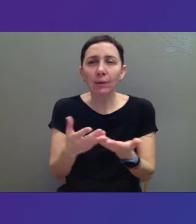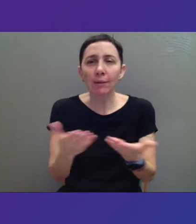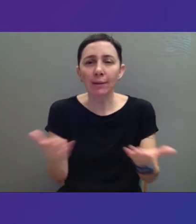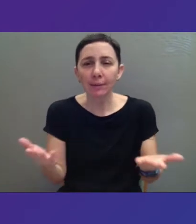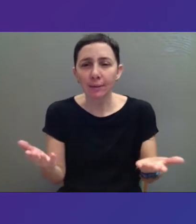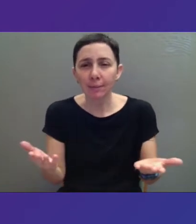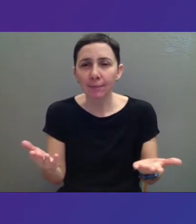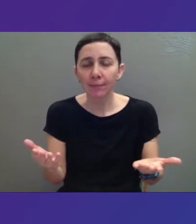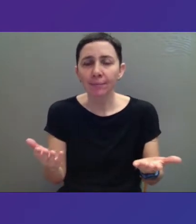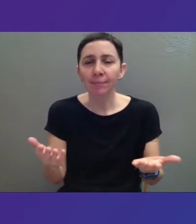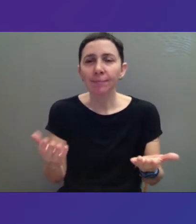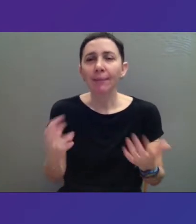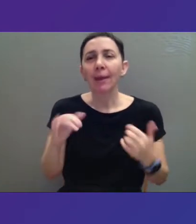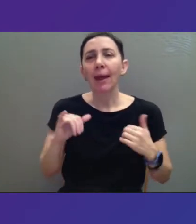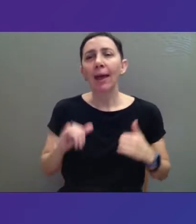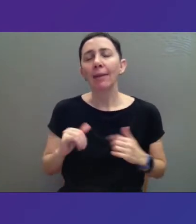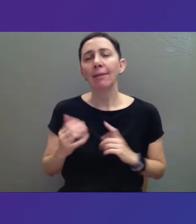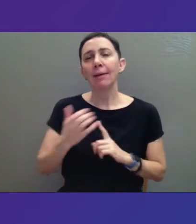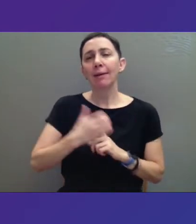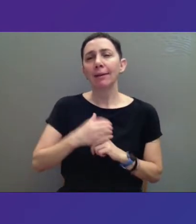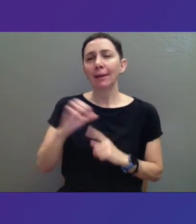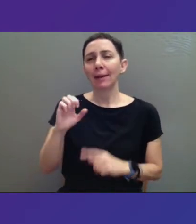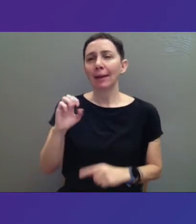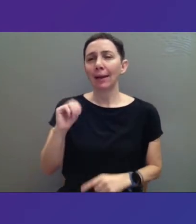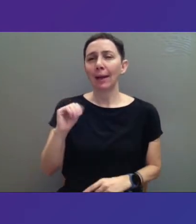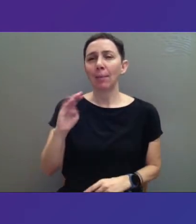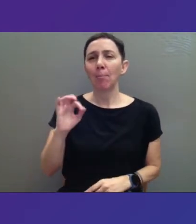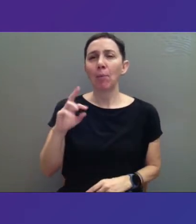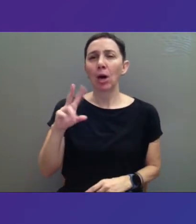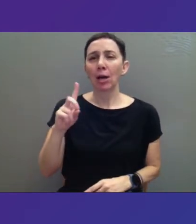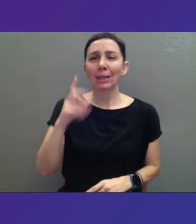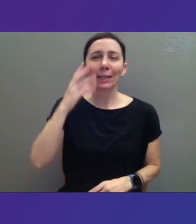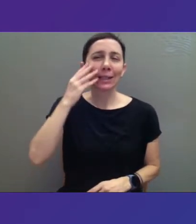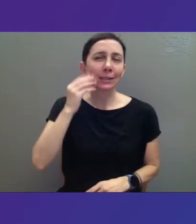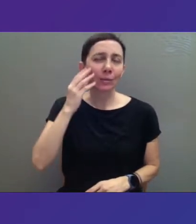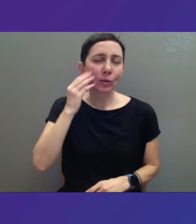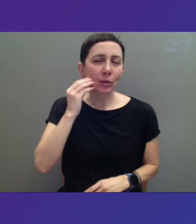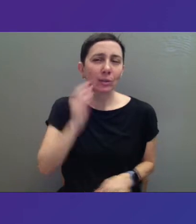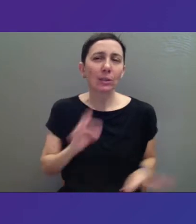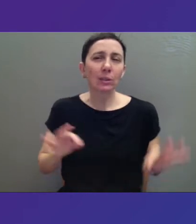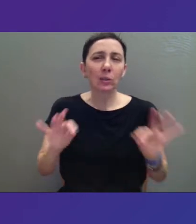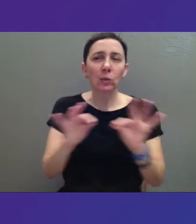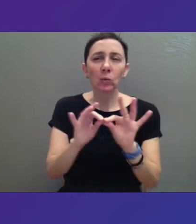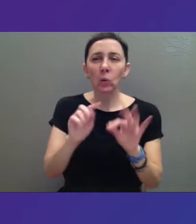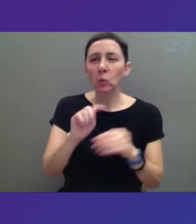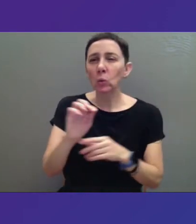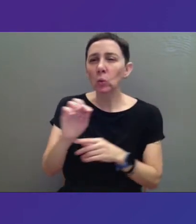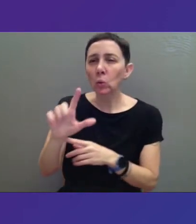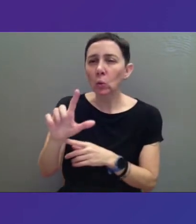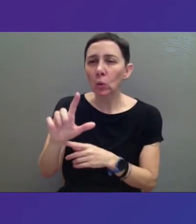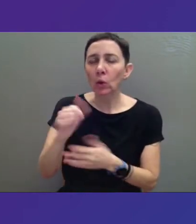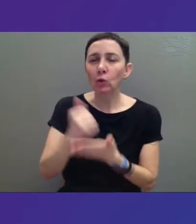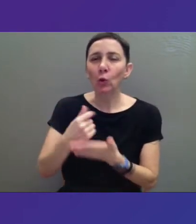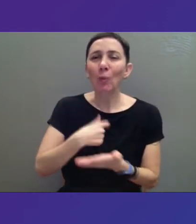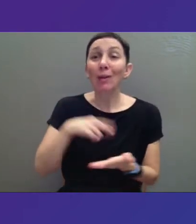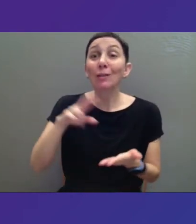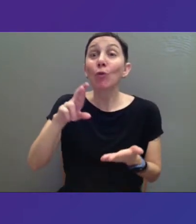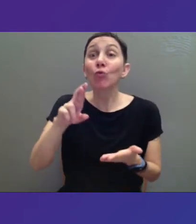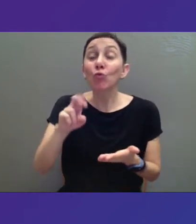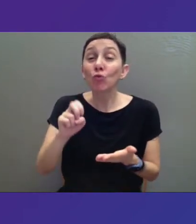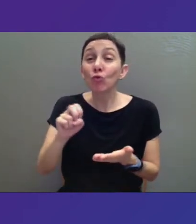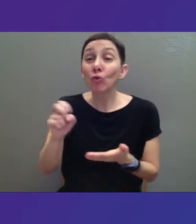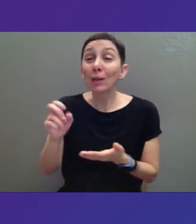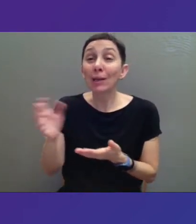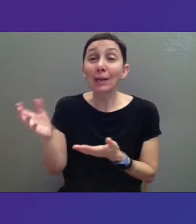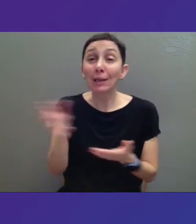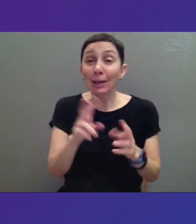that embodied experience is a really crucial tool in helping us to do that and to revalue certain things. And I know we'll get to that